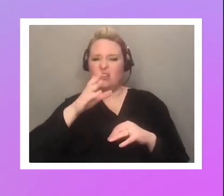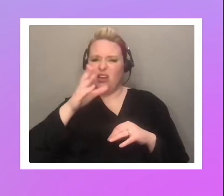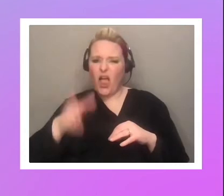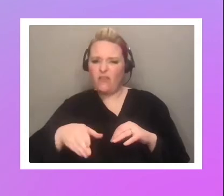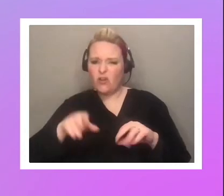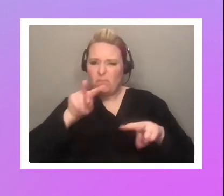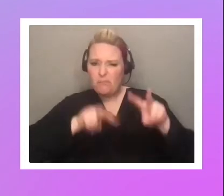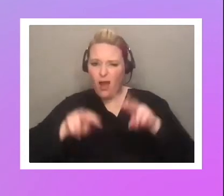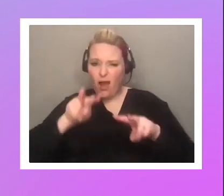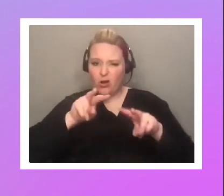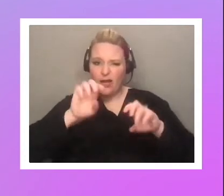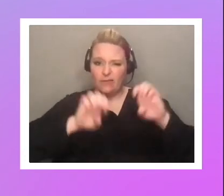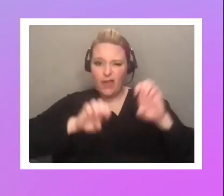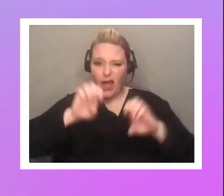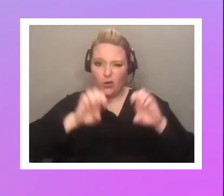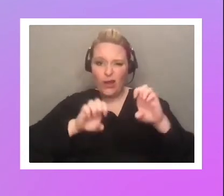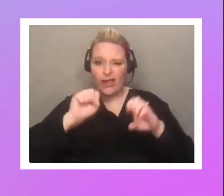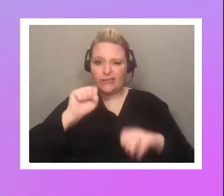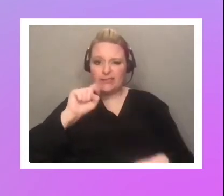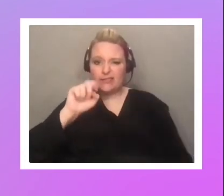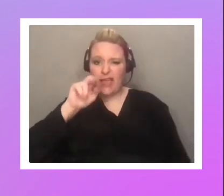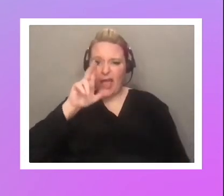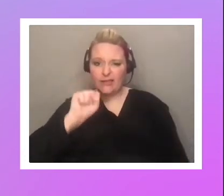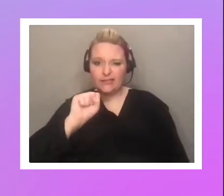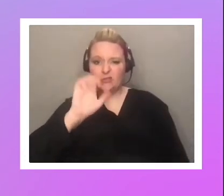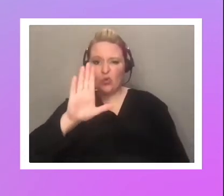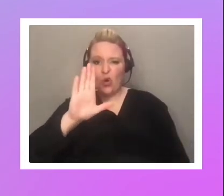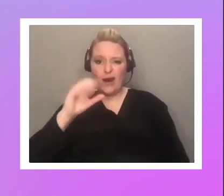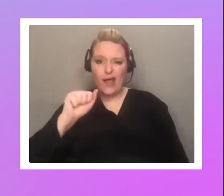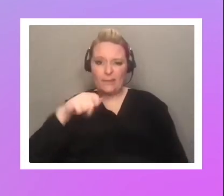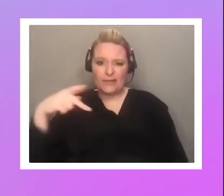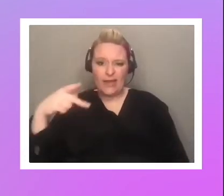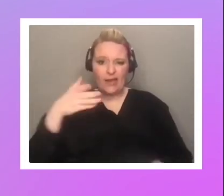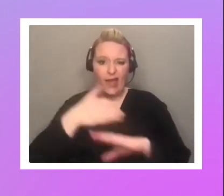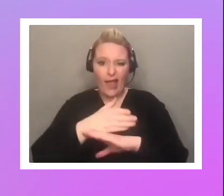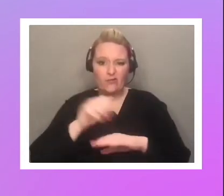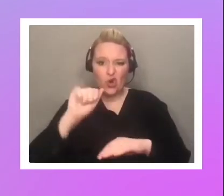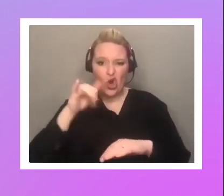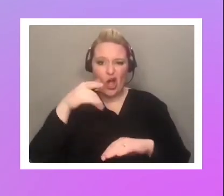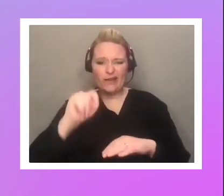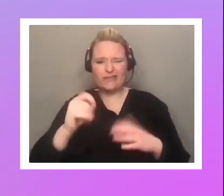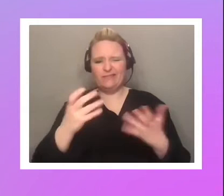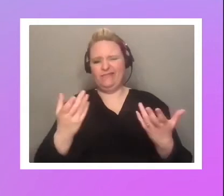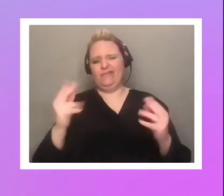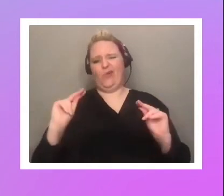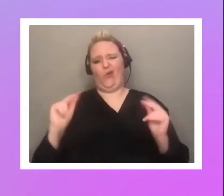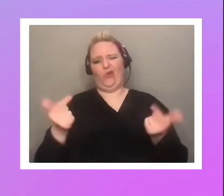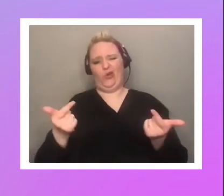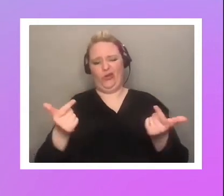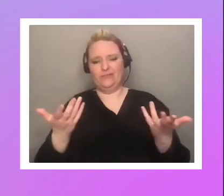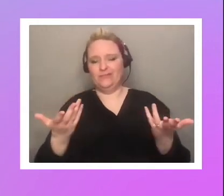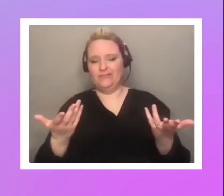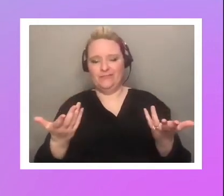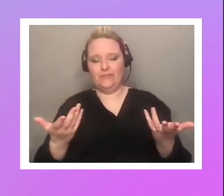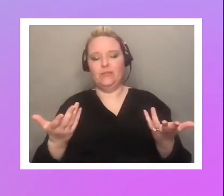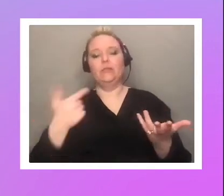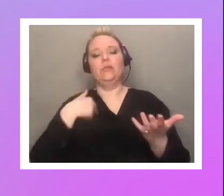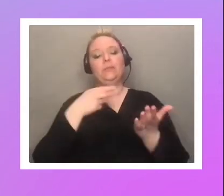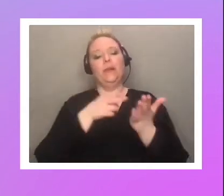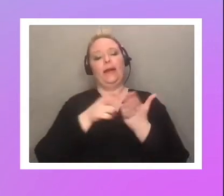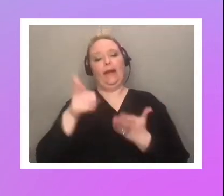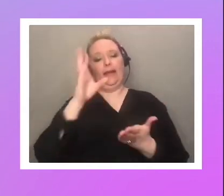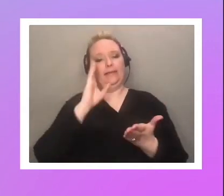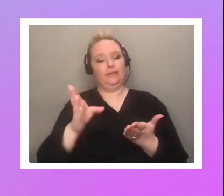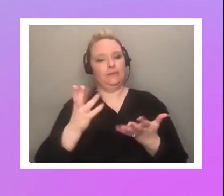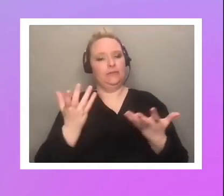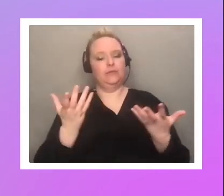or evaluate the status of your application after the audit. But I'm going to be completely honest,